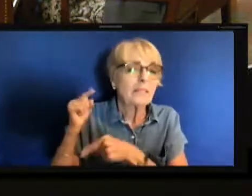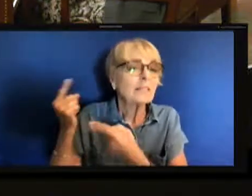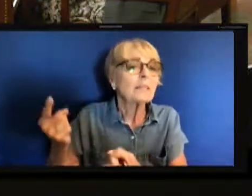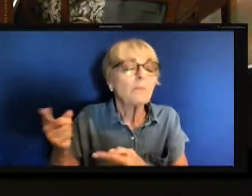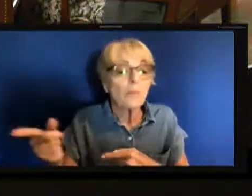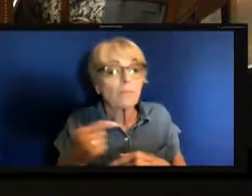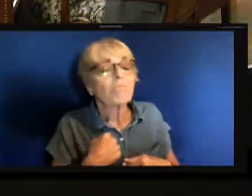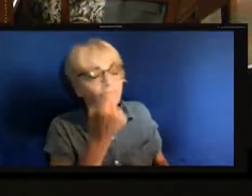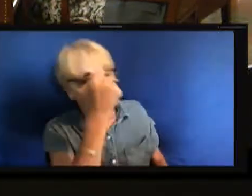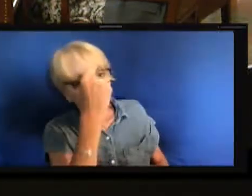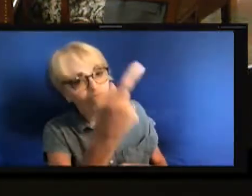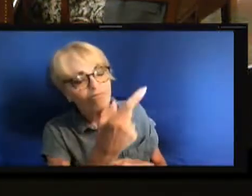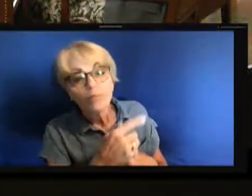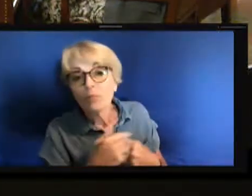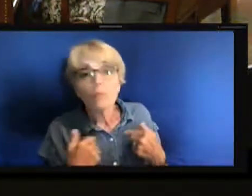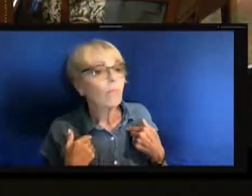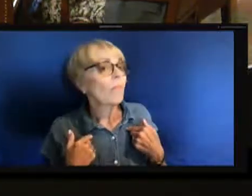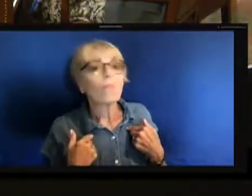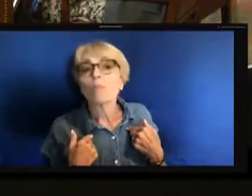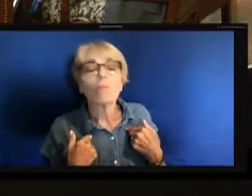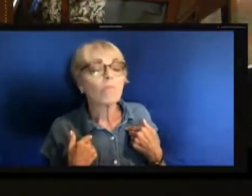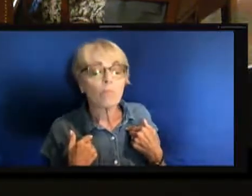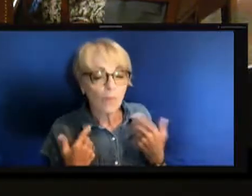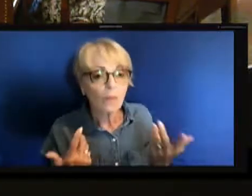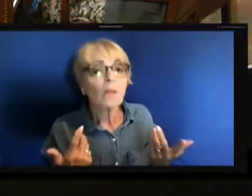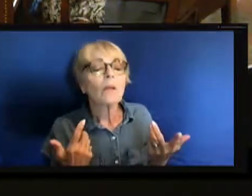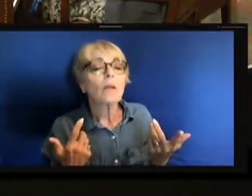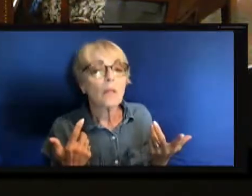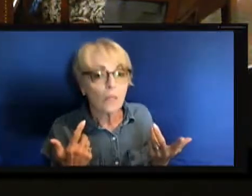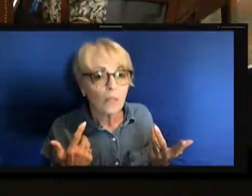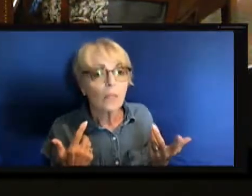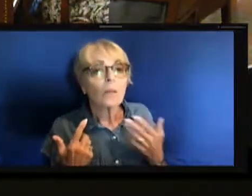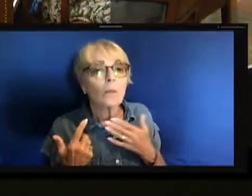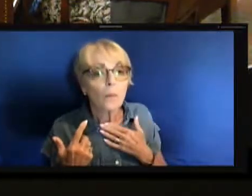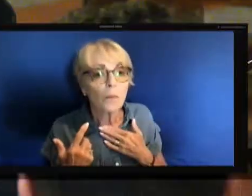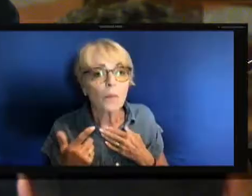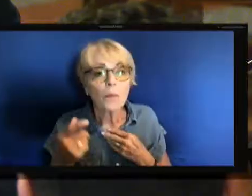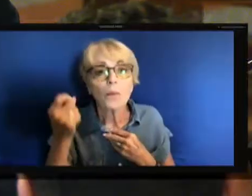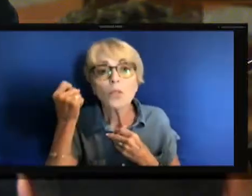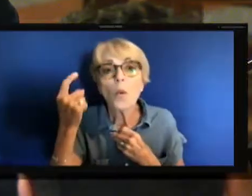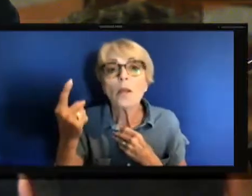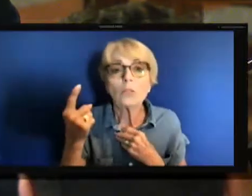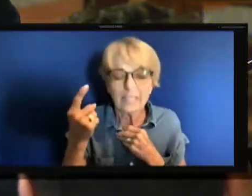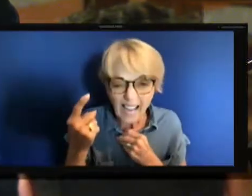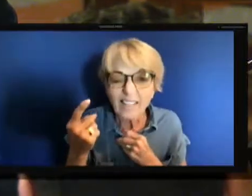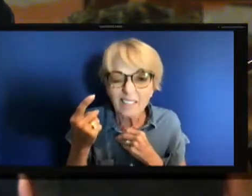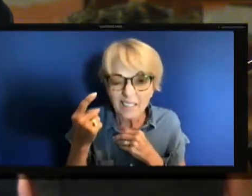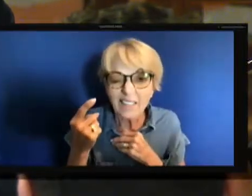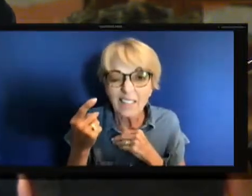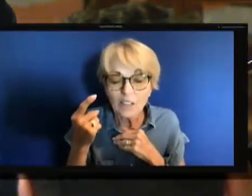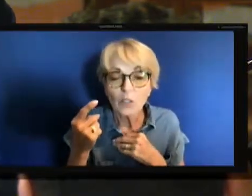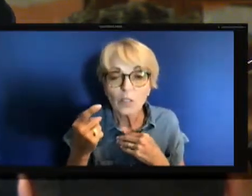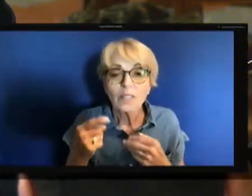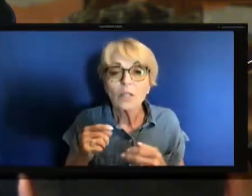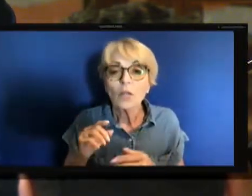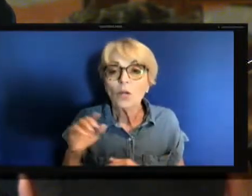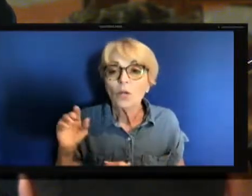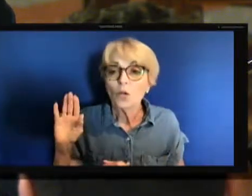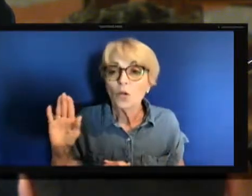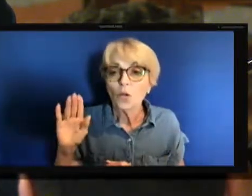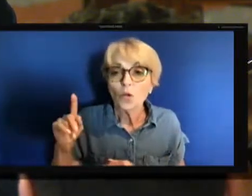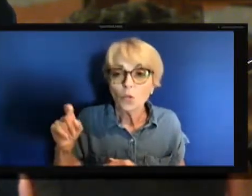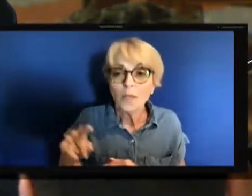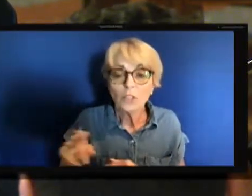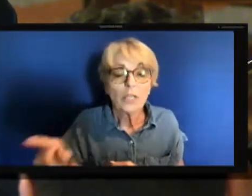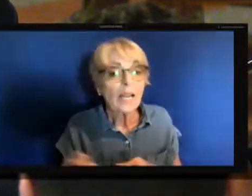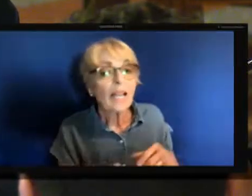understand yeah. that, right? And if we don't have to do it, great. That'll help. I do understand. Clear up. I do understand the question Yes. that she's raised, though, and it's something that we're currently. And it will examining.